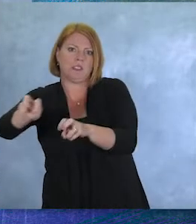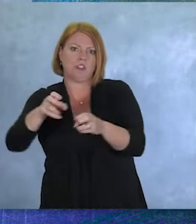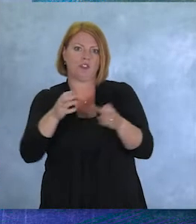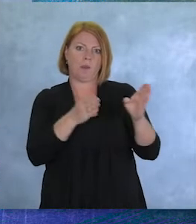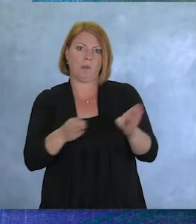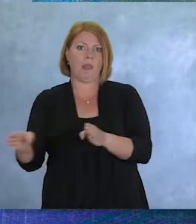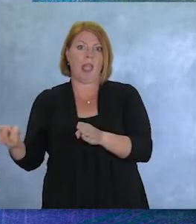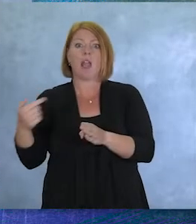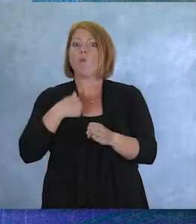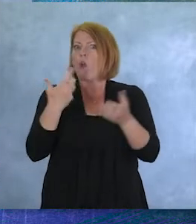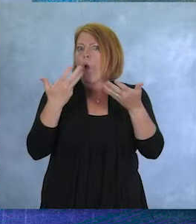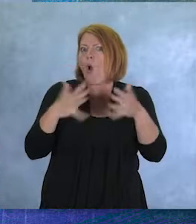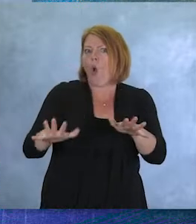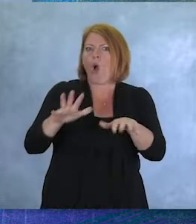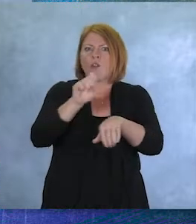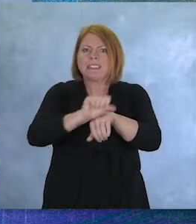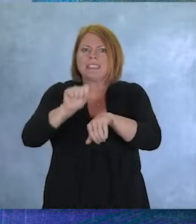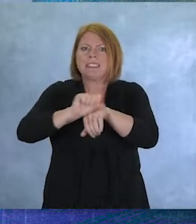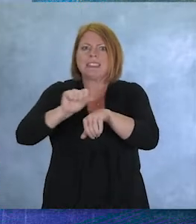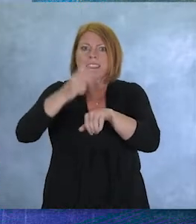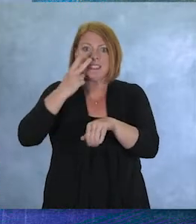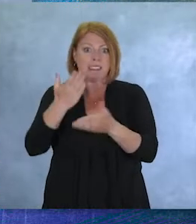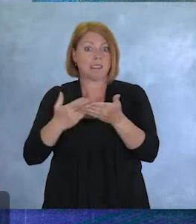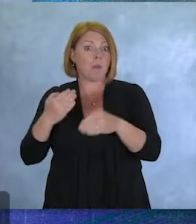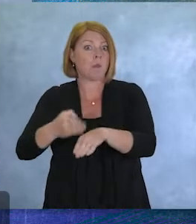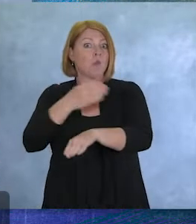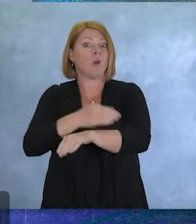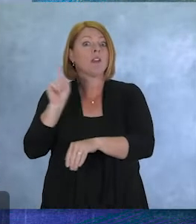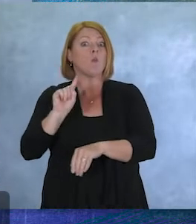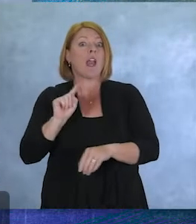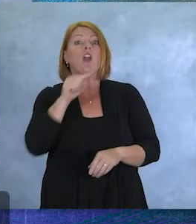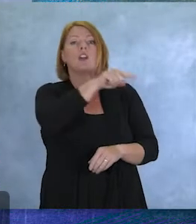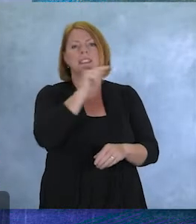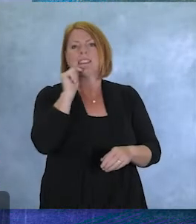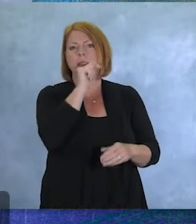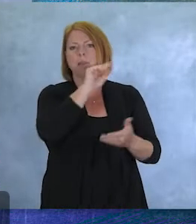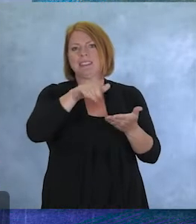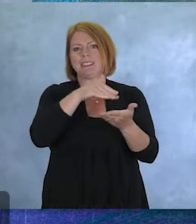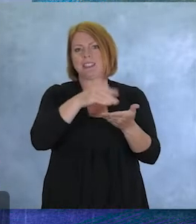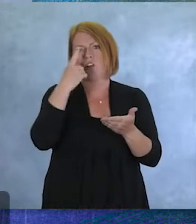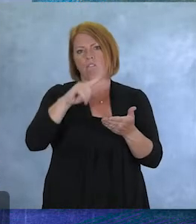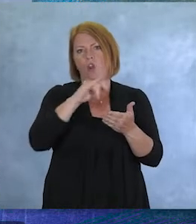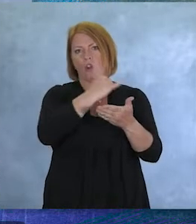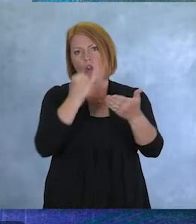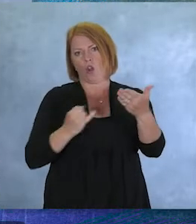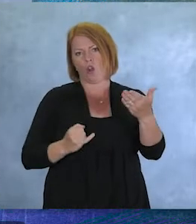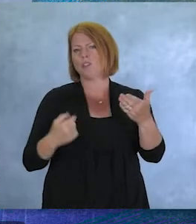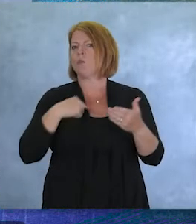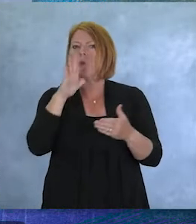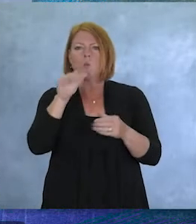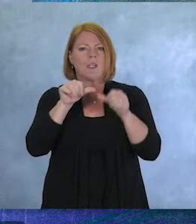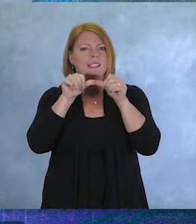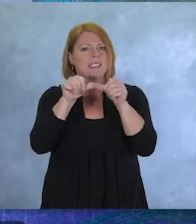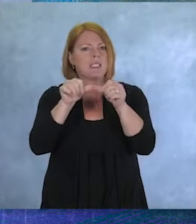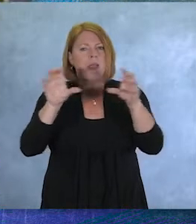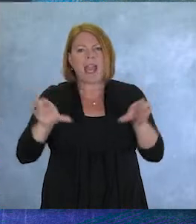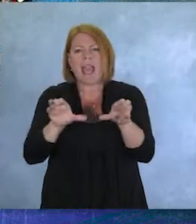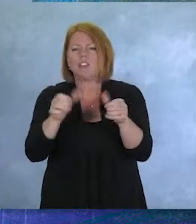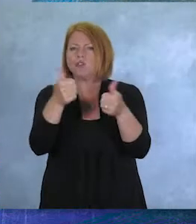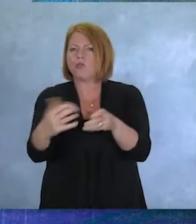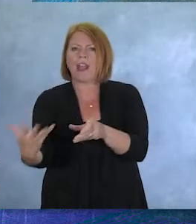already been seen in our Tempe Center for the Arts. Improvements to access and inclusion will continue to be seen for years to